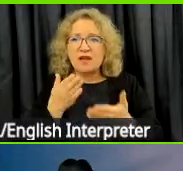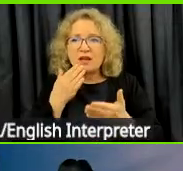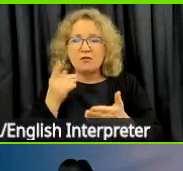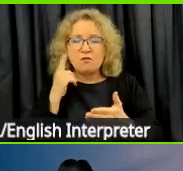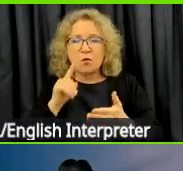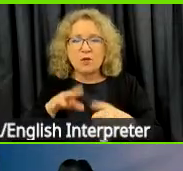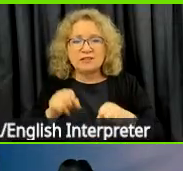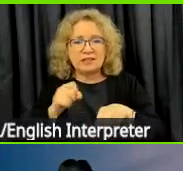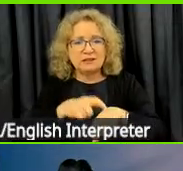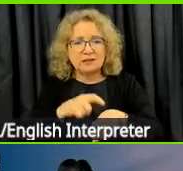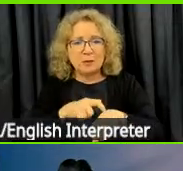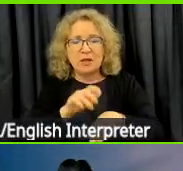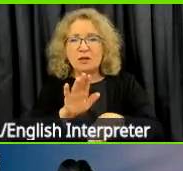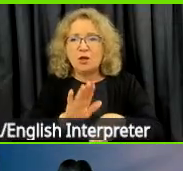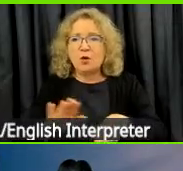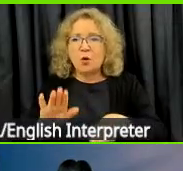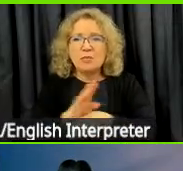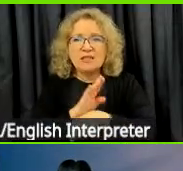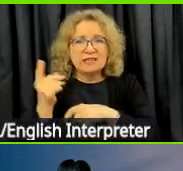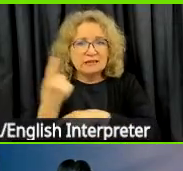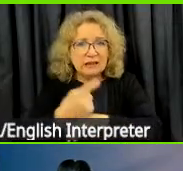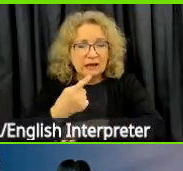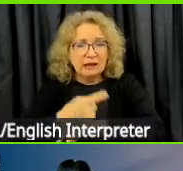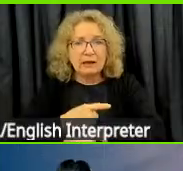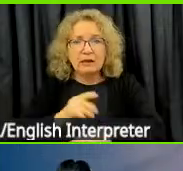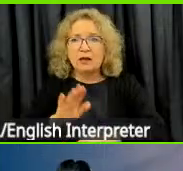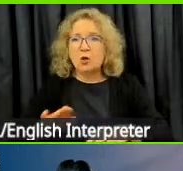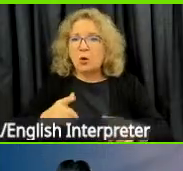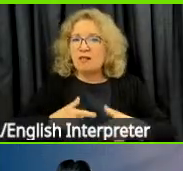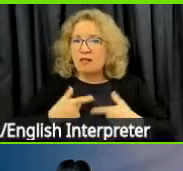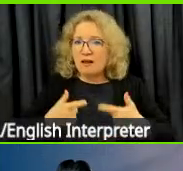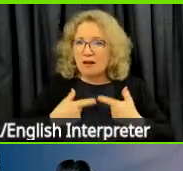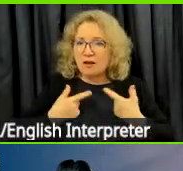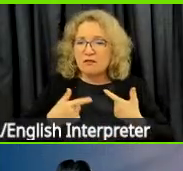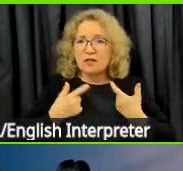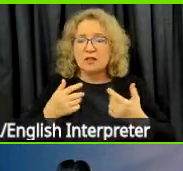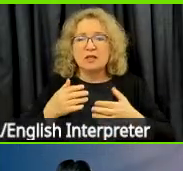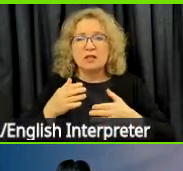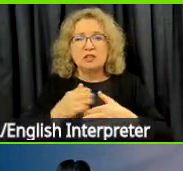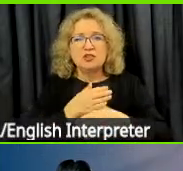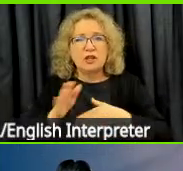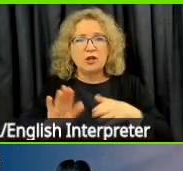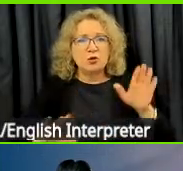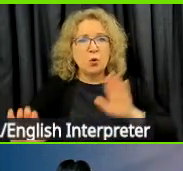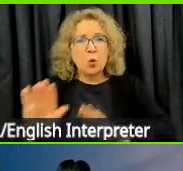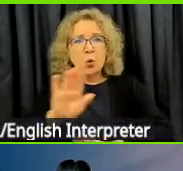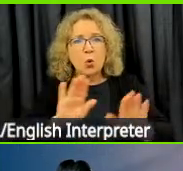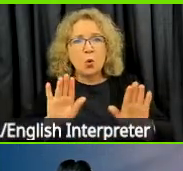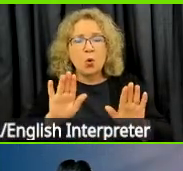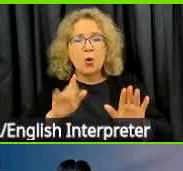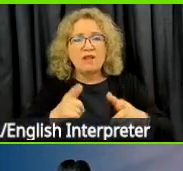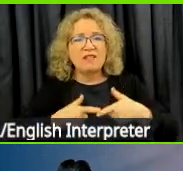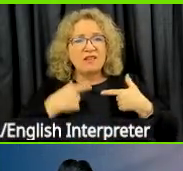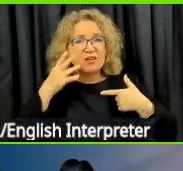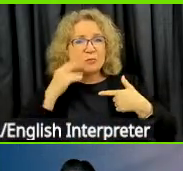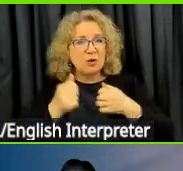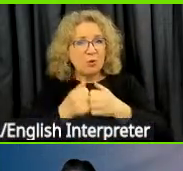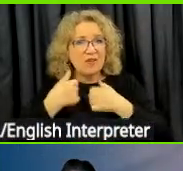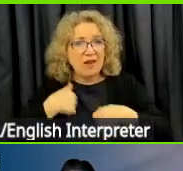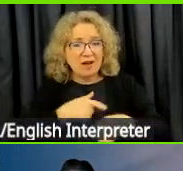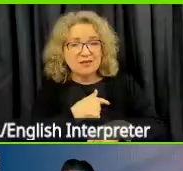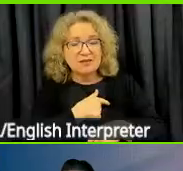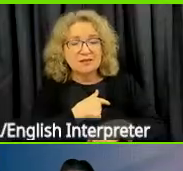your lives to share your lived experience with us, to extend into the